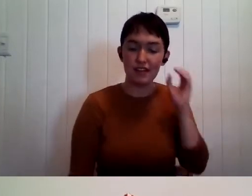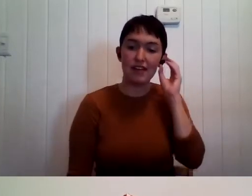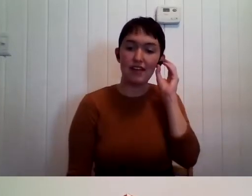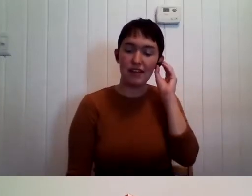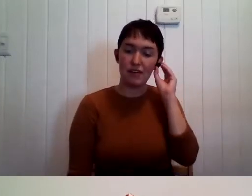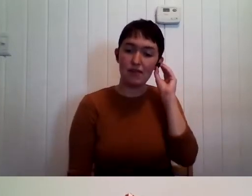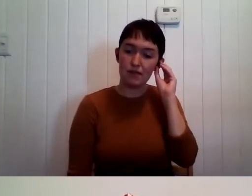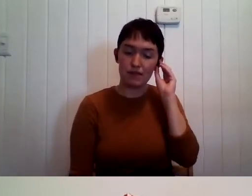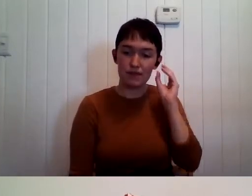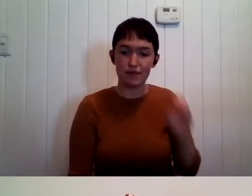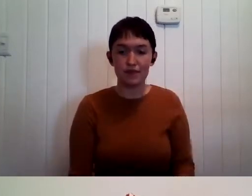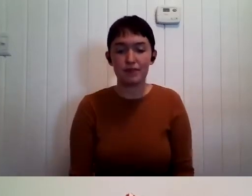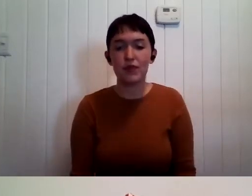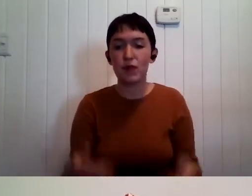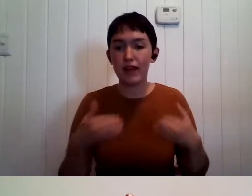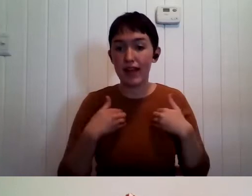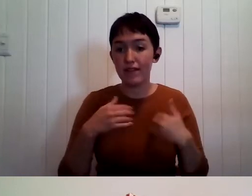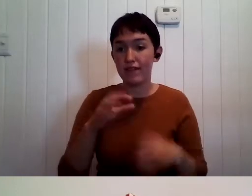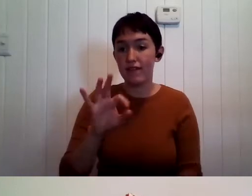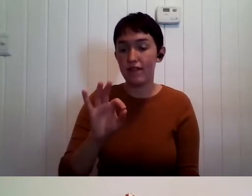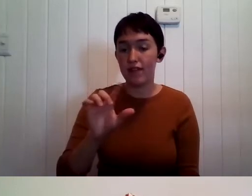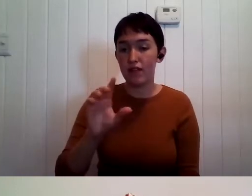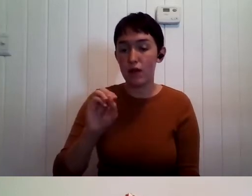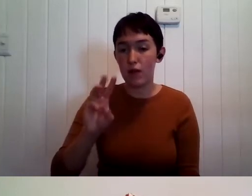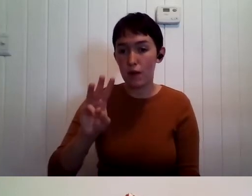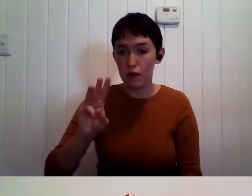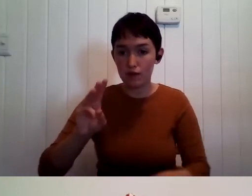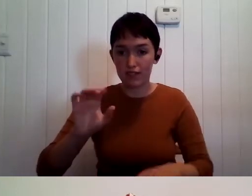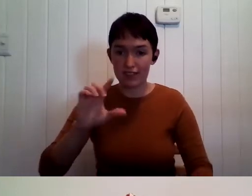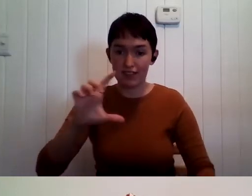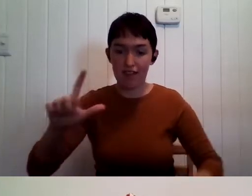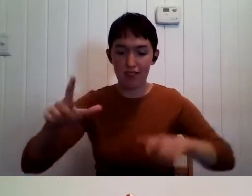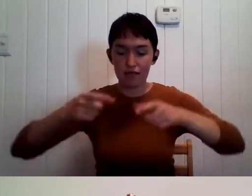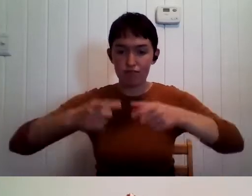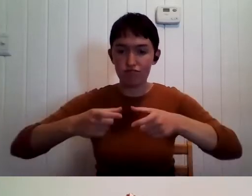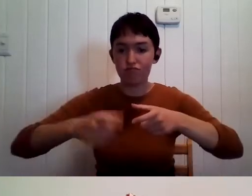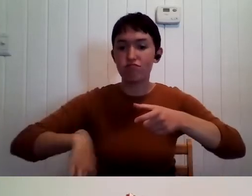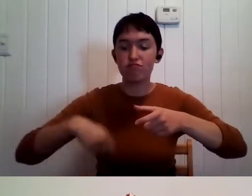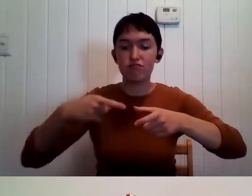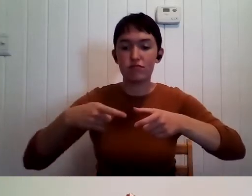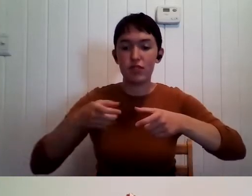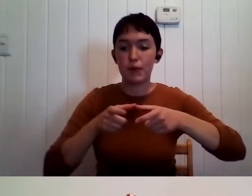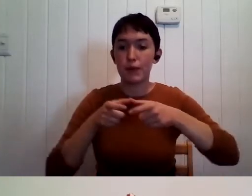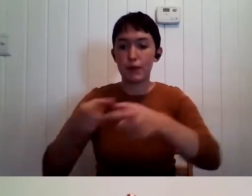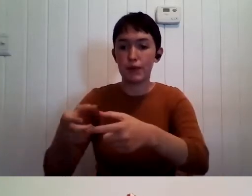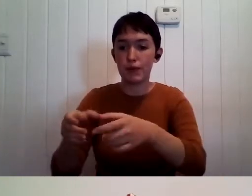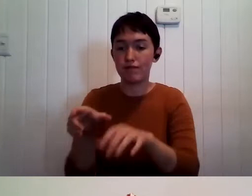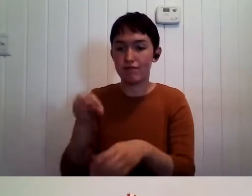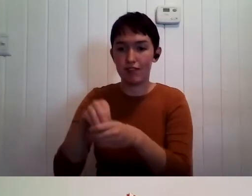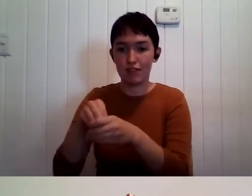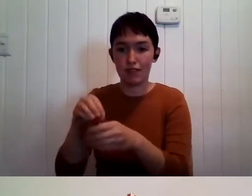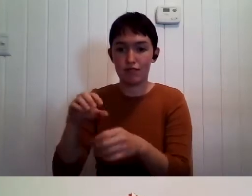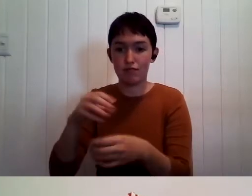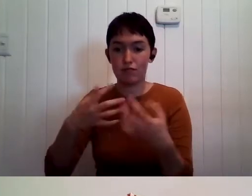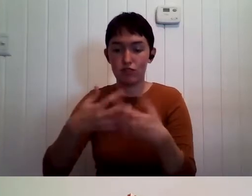through, we have like a flow cell or a little plate, and when we run it through the sequencer, we read those different fluorescence